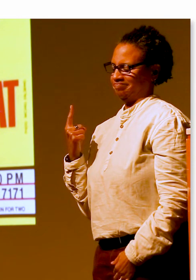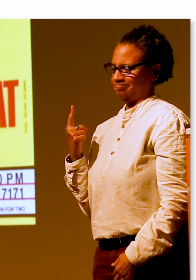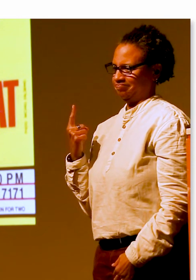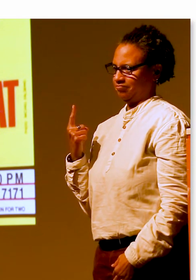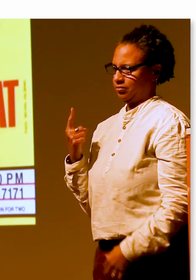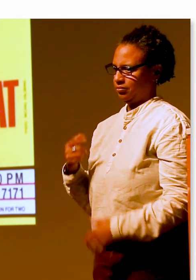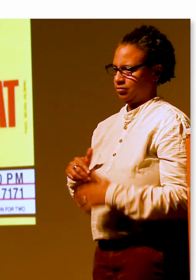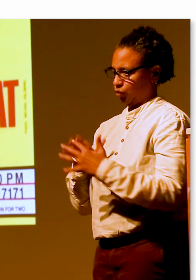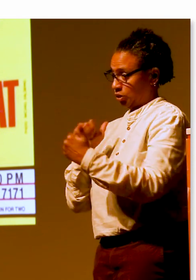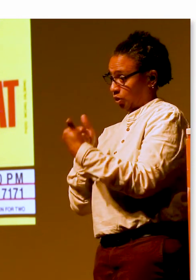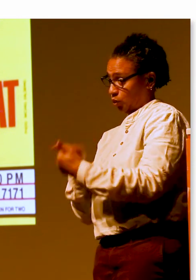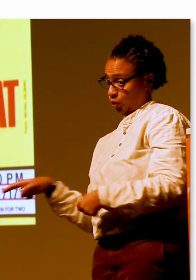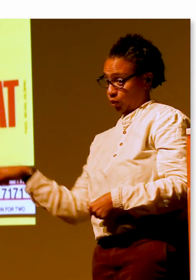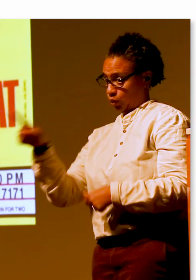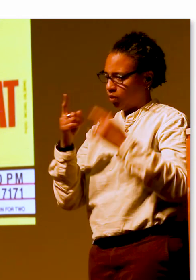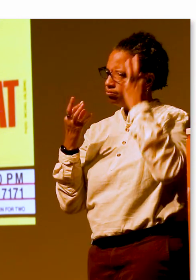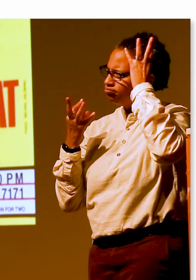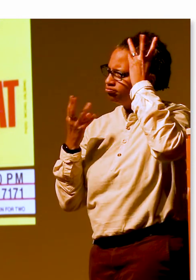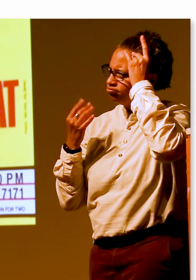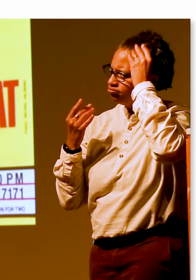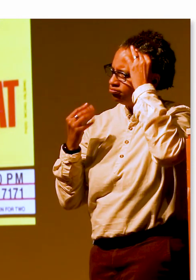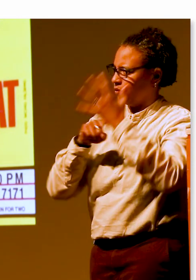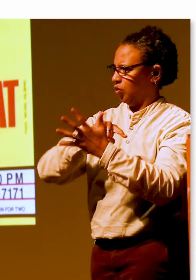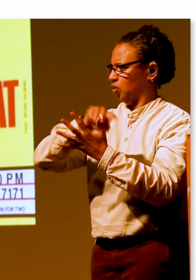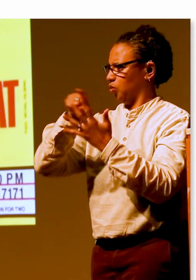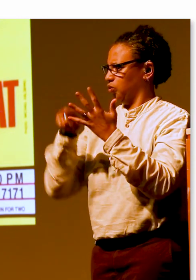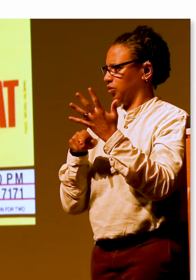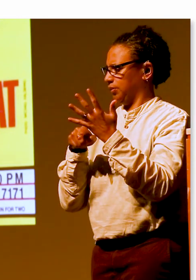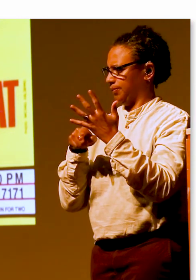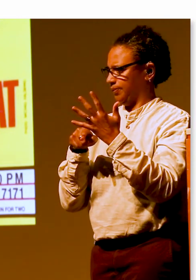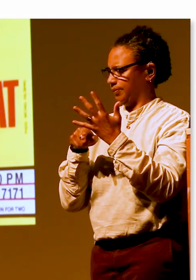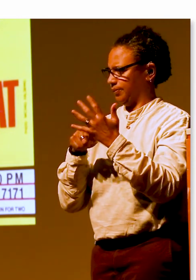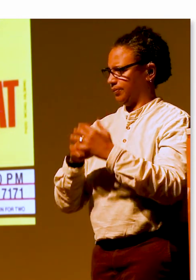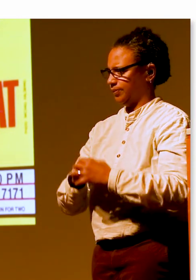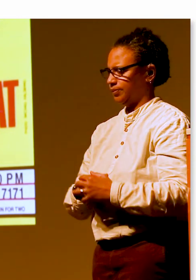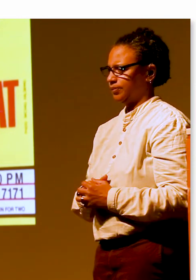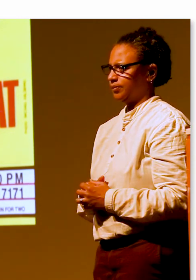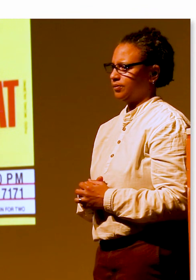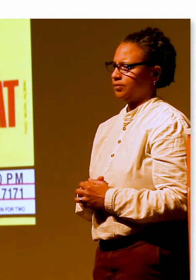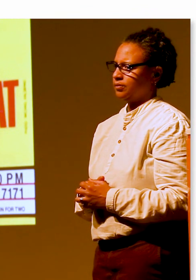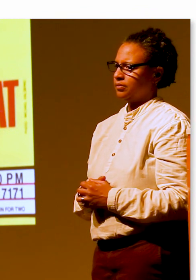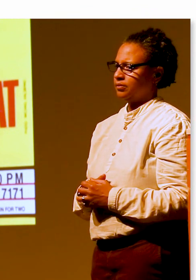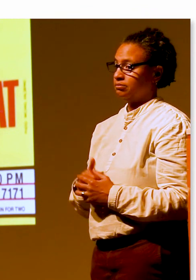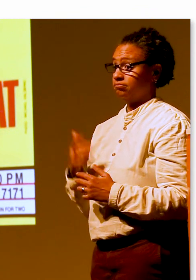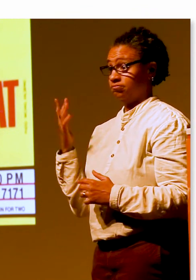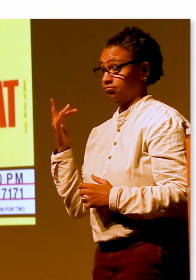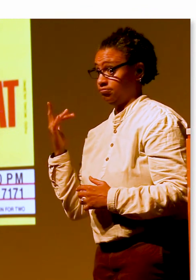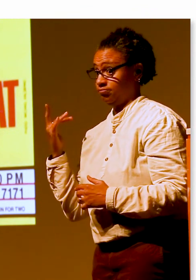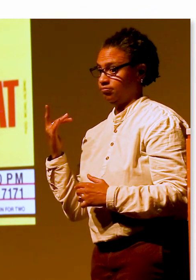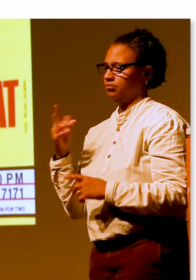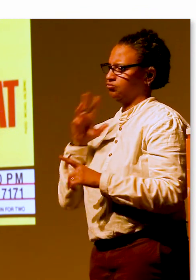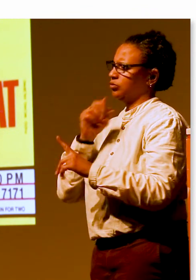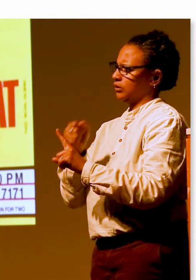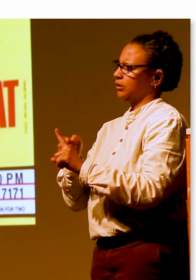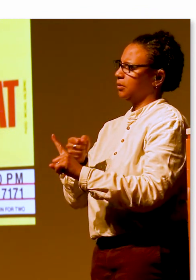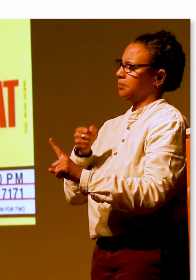hold you, whether those images are in Hank's exhibition or beyond, because they really can have such a profound impact on a life.